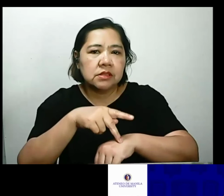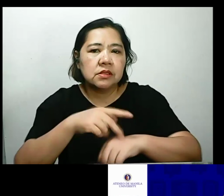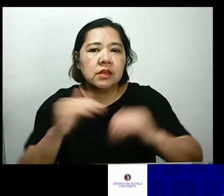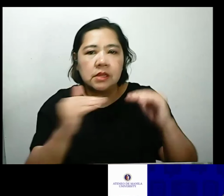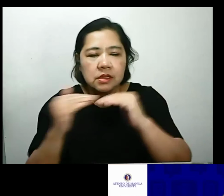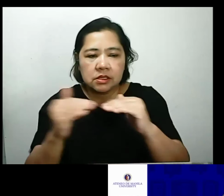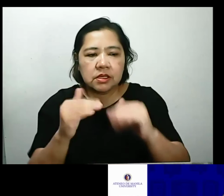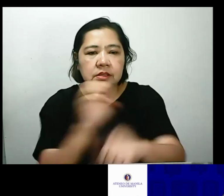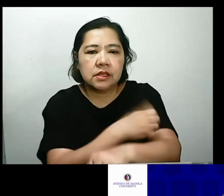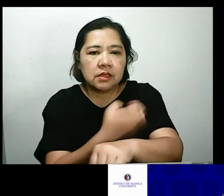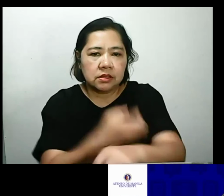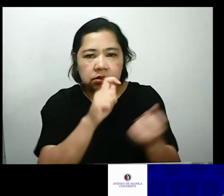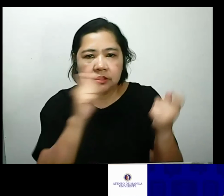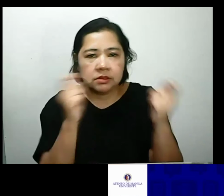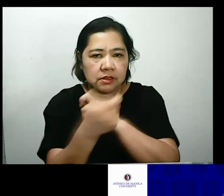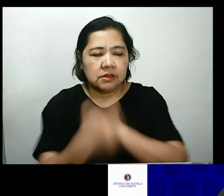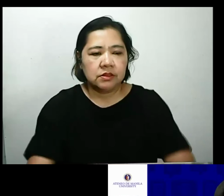that answers your question.